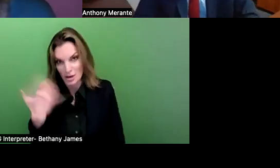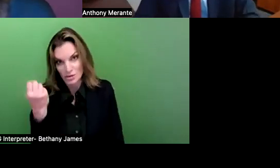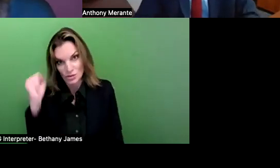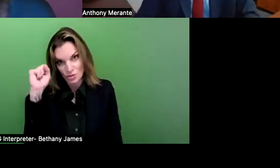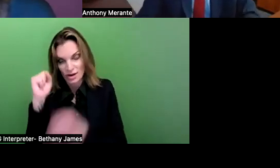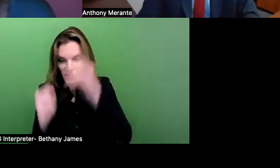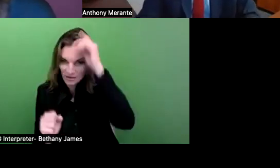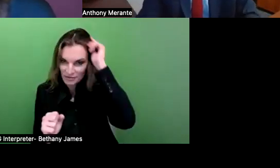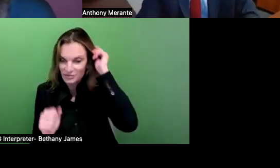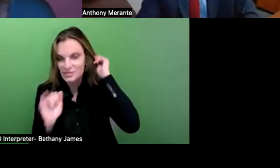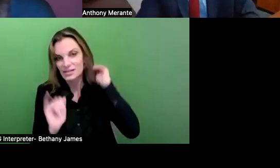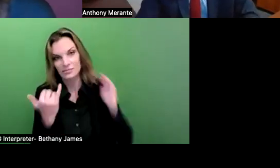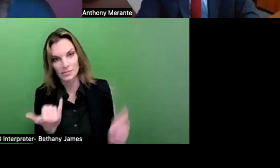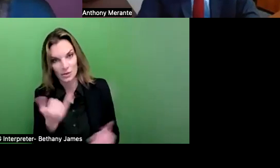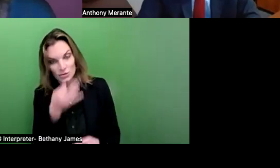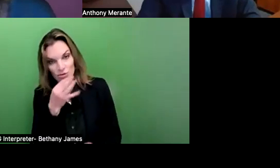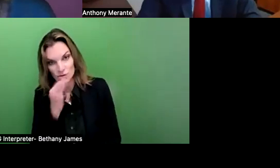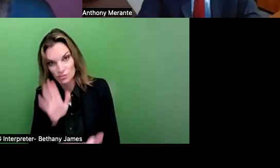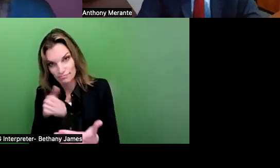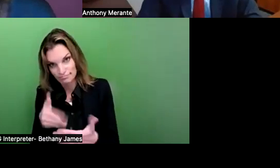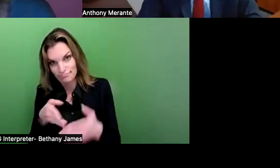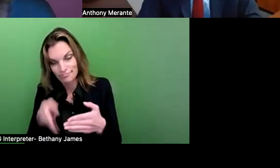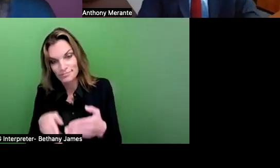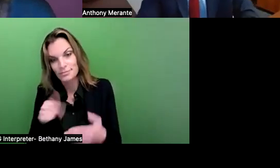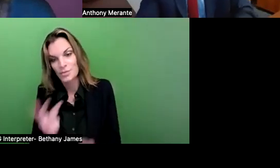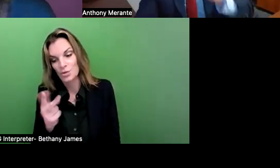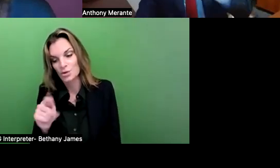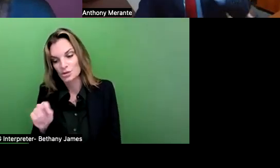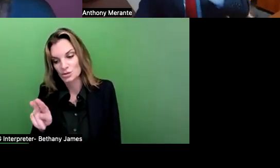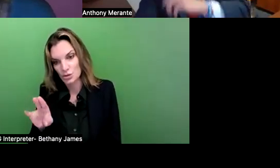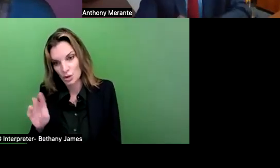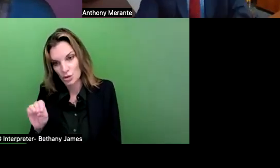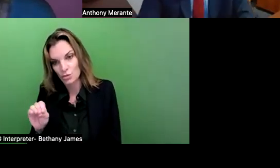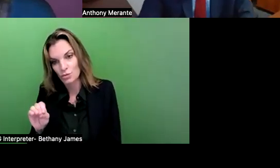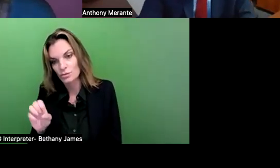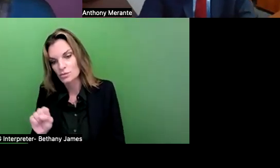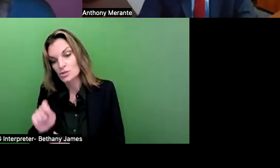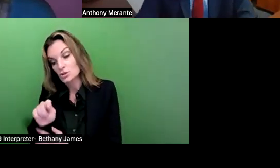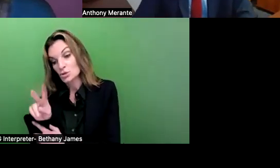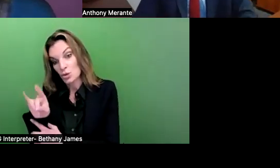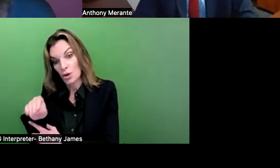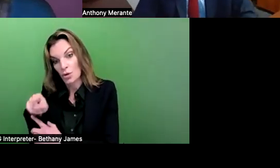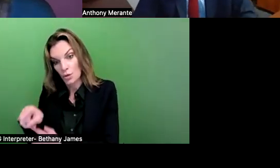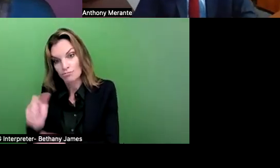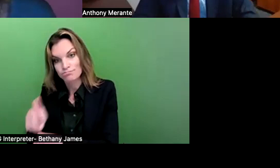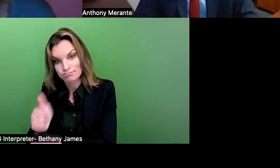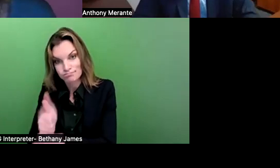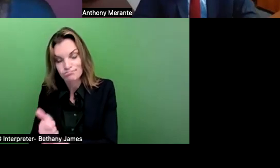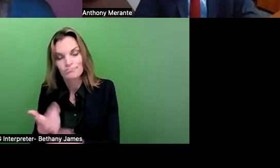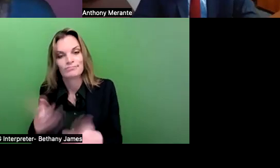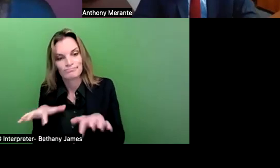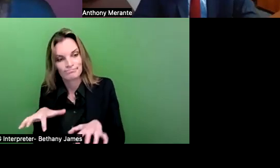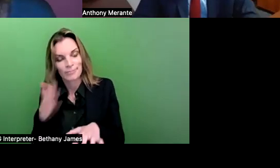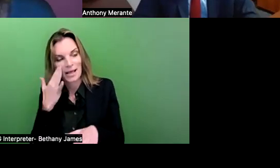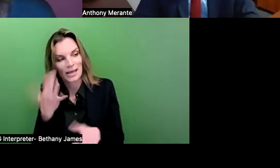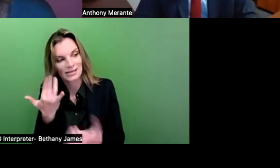which is now coming to an end. So these 3 studios that were kind of dormant for the last couple of months, going fully online. Another 3 studios that have already